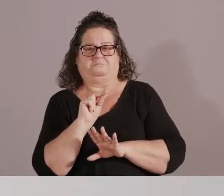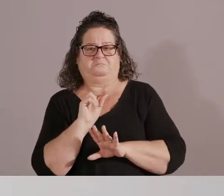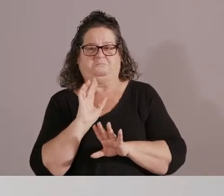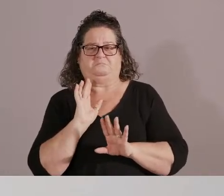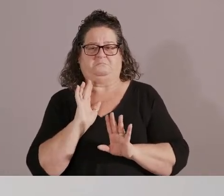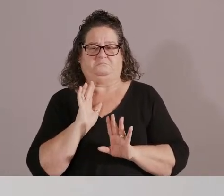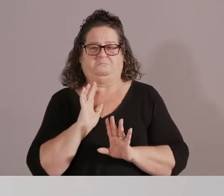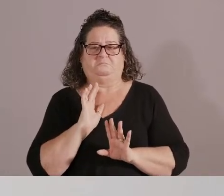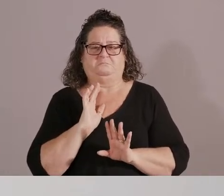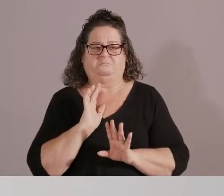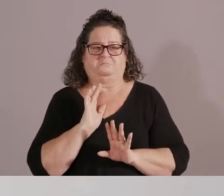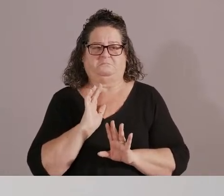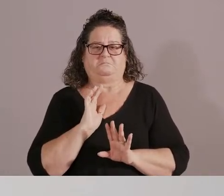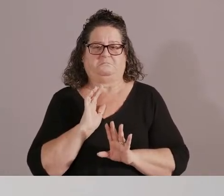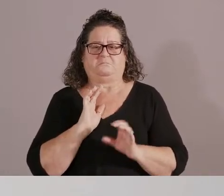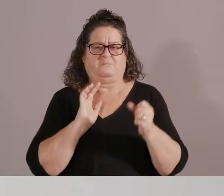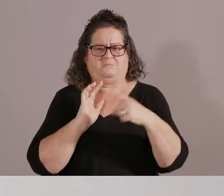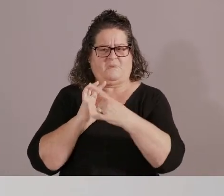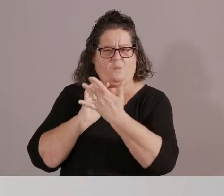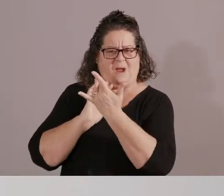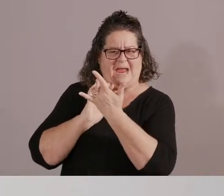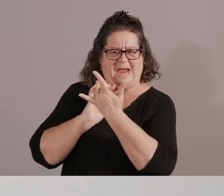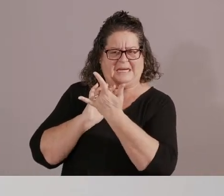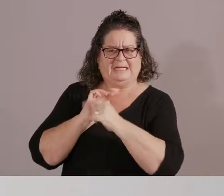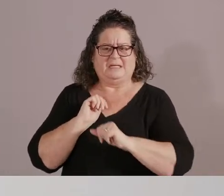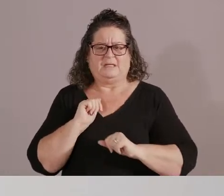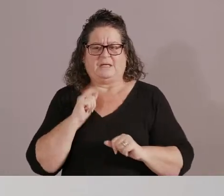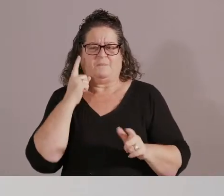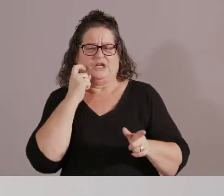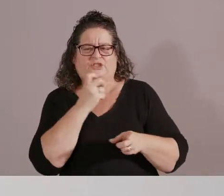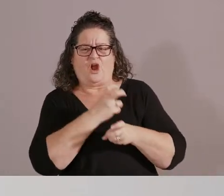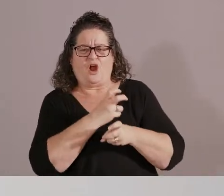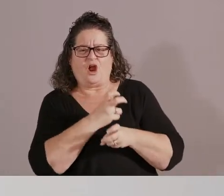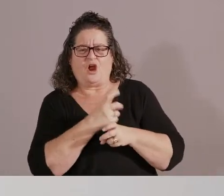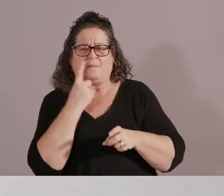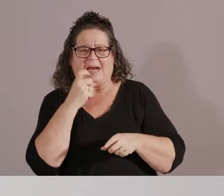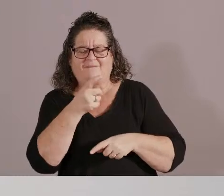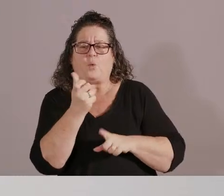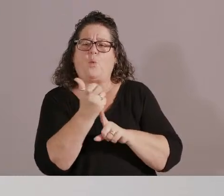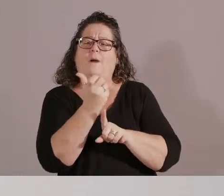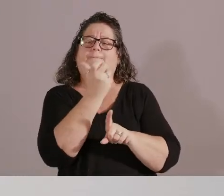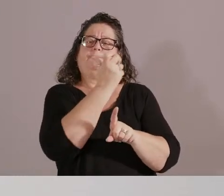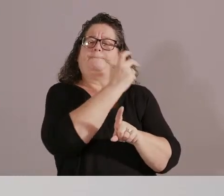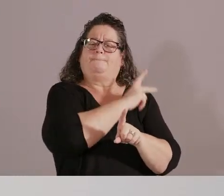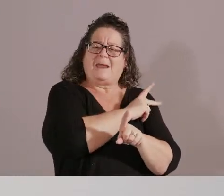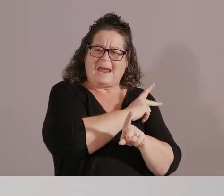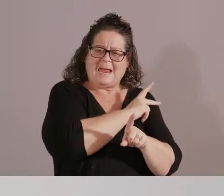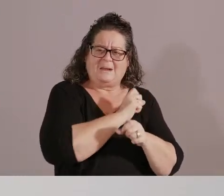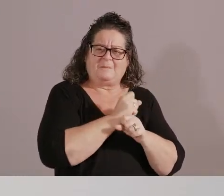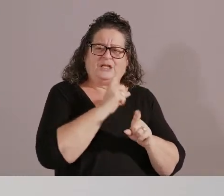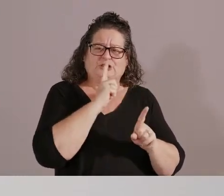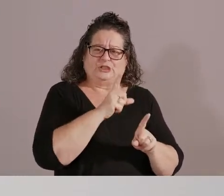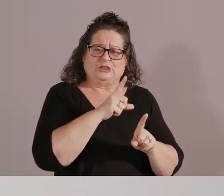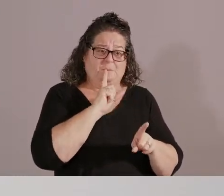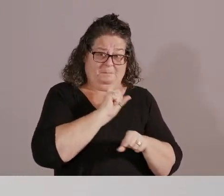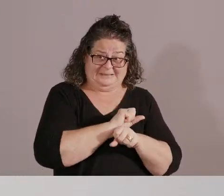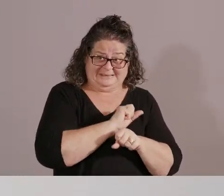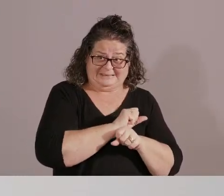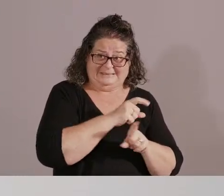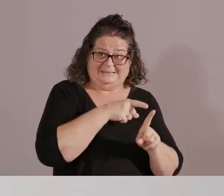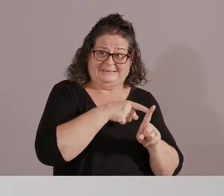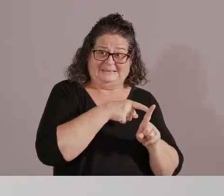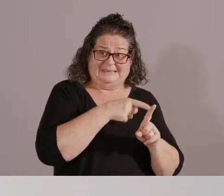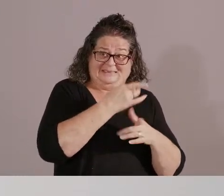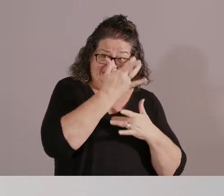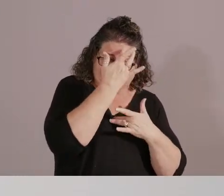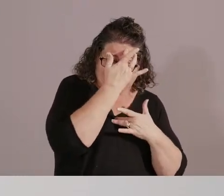what needs to be done is a lot of back investigation to make sure that they actually did clear the virus, that this is a new